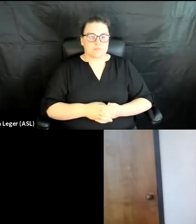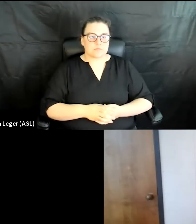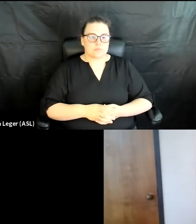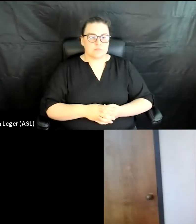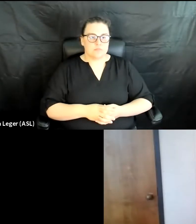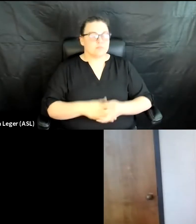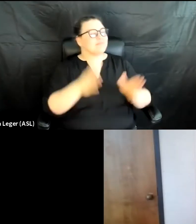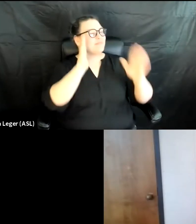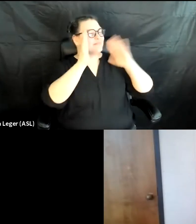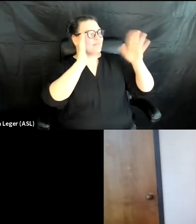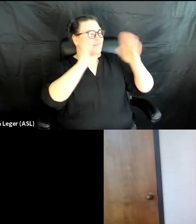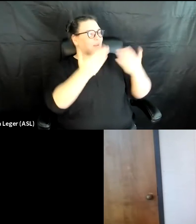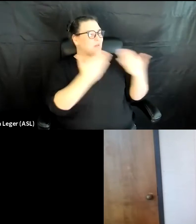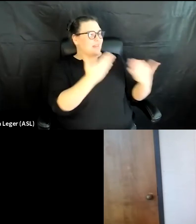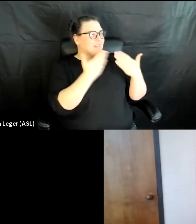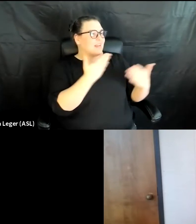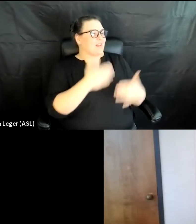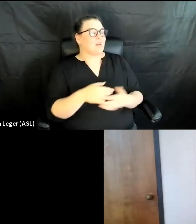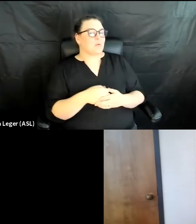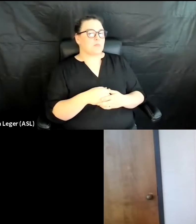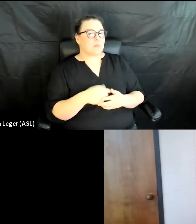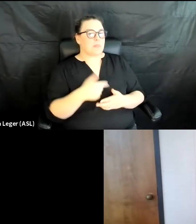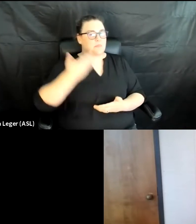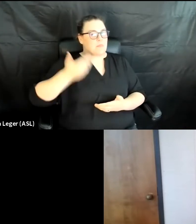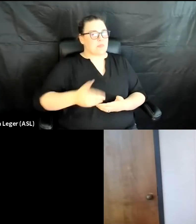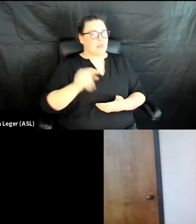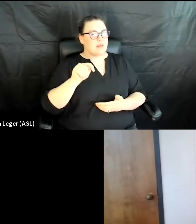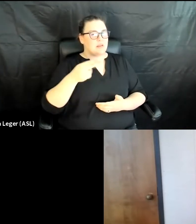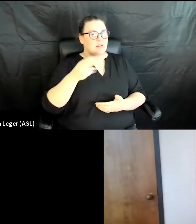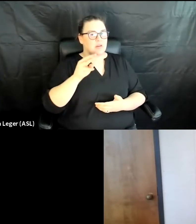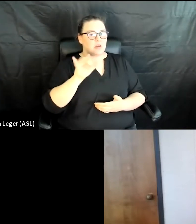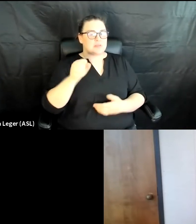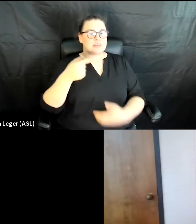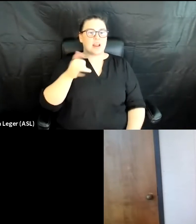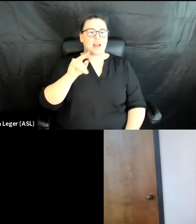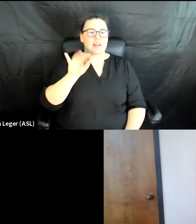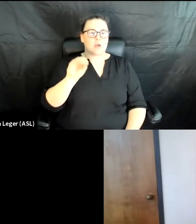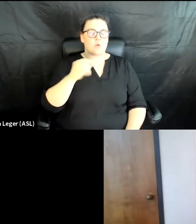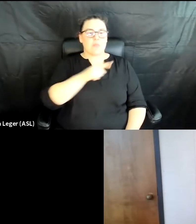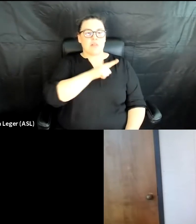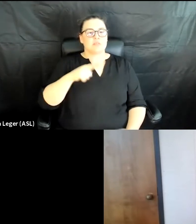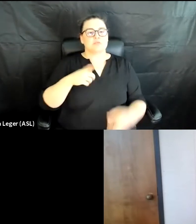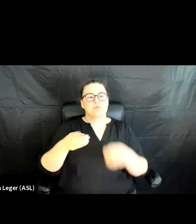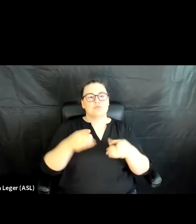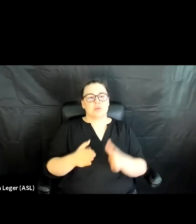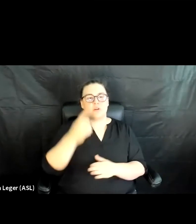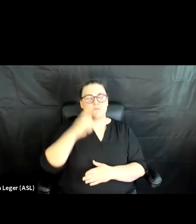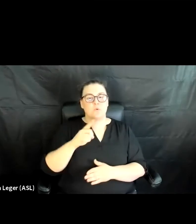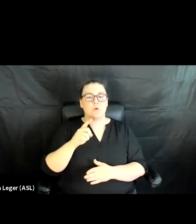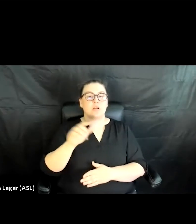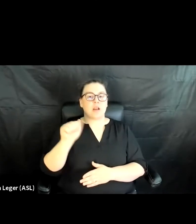Good afternoon, thank you. So I'm Thomas Gatto. I'm the Legislative Director for New York State Assemblywoman Aileen